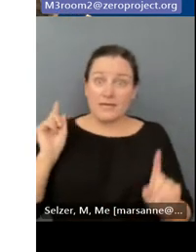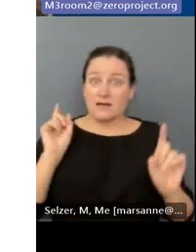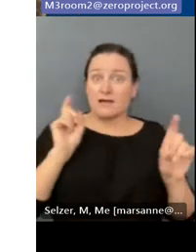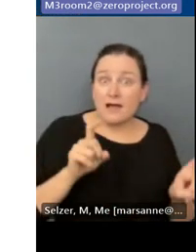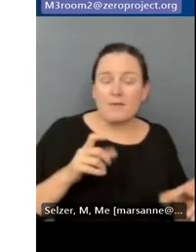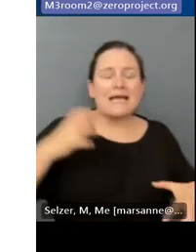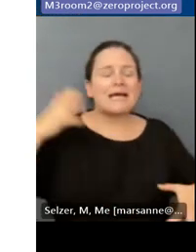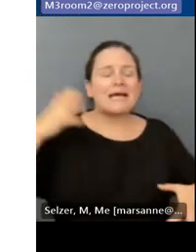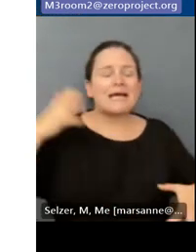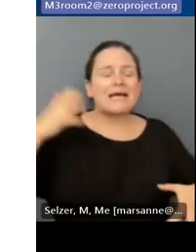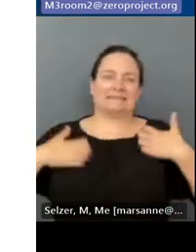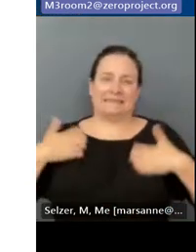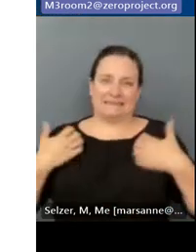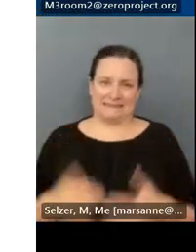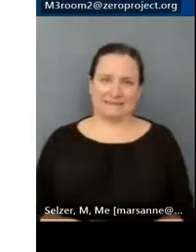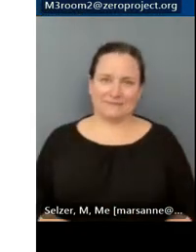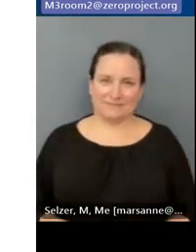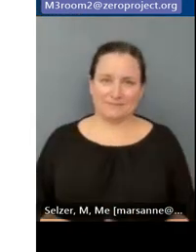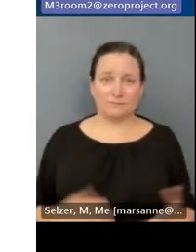his teaching activity super easy.